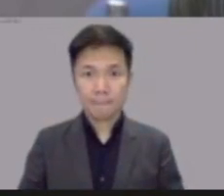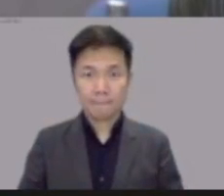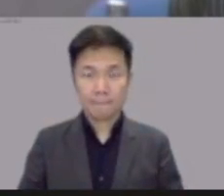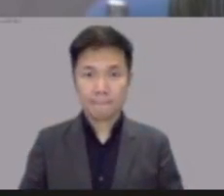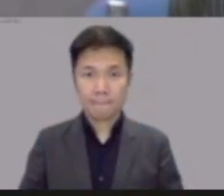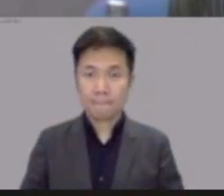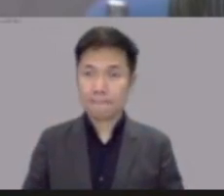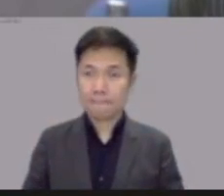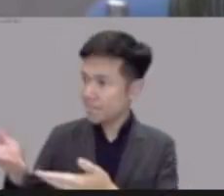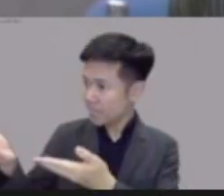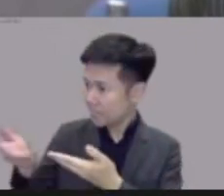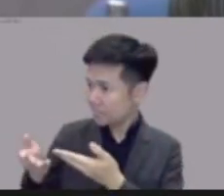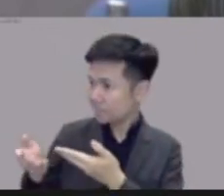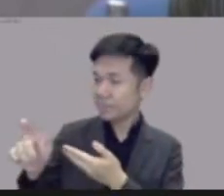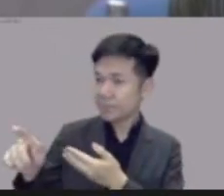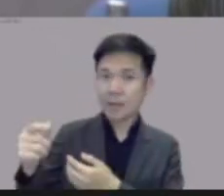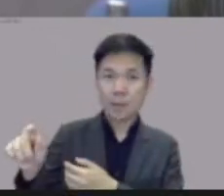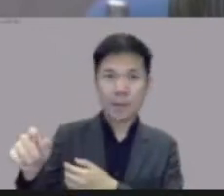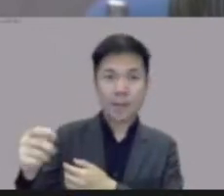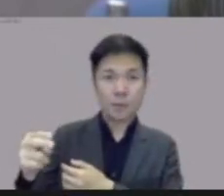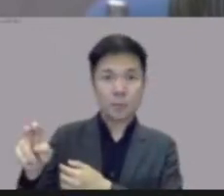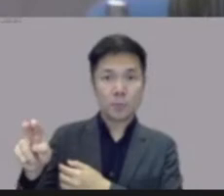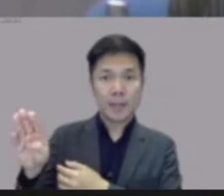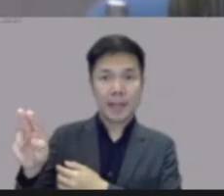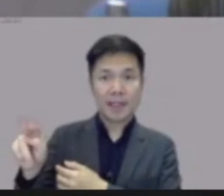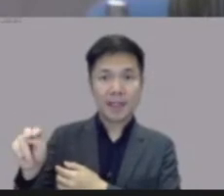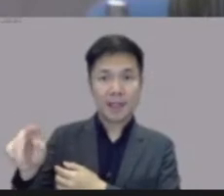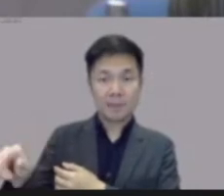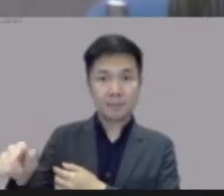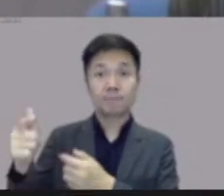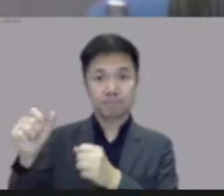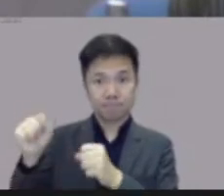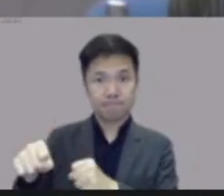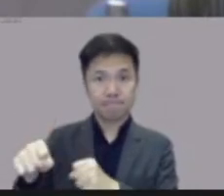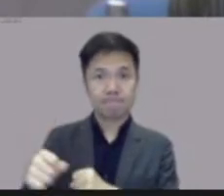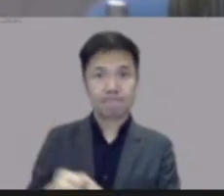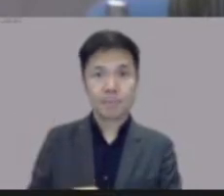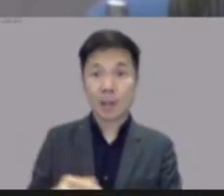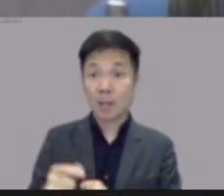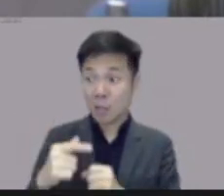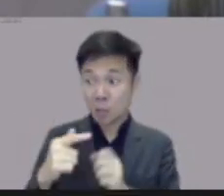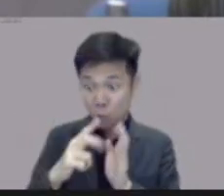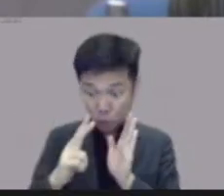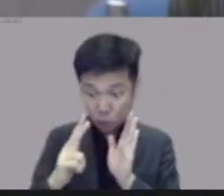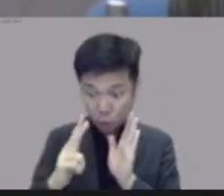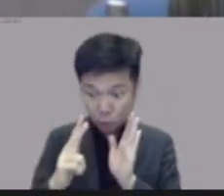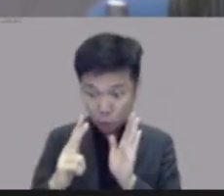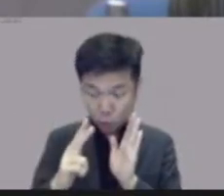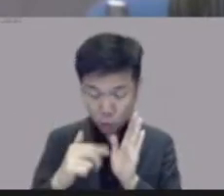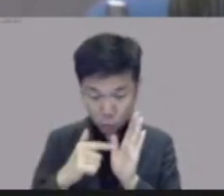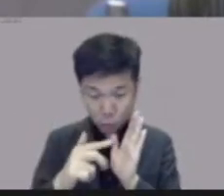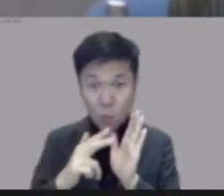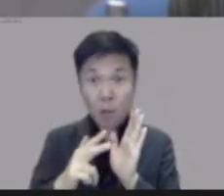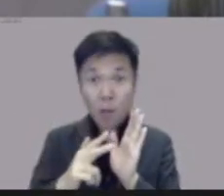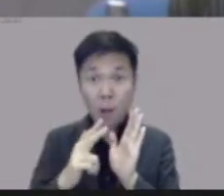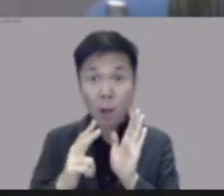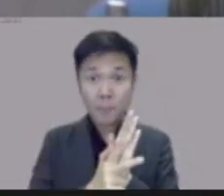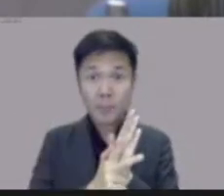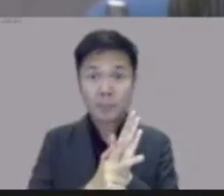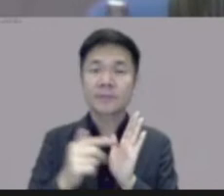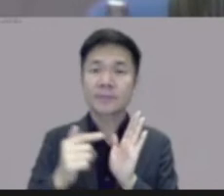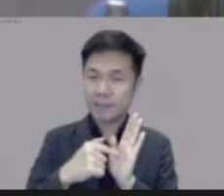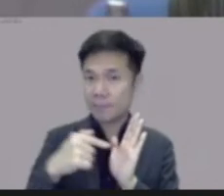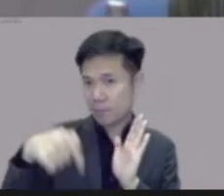uh cleared by working group but the adoption is a subject to the decision about this committee